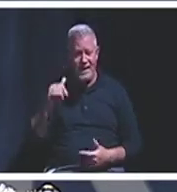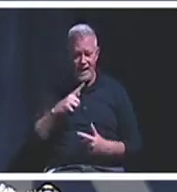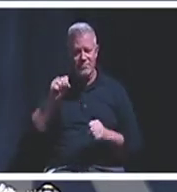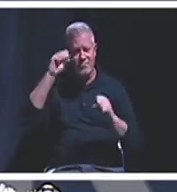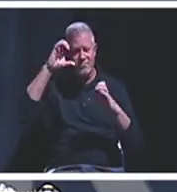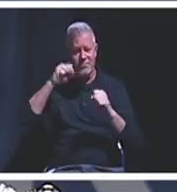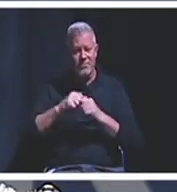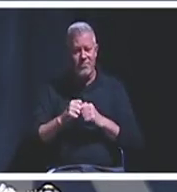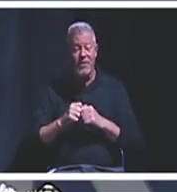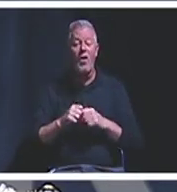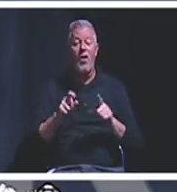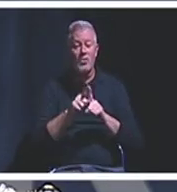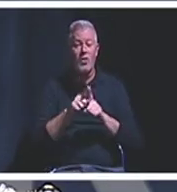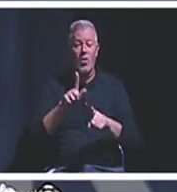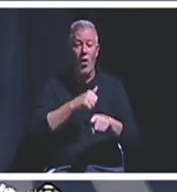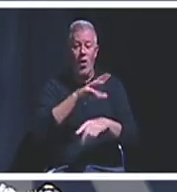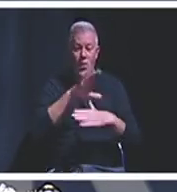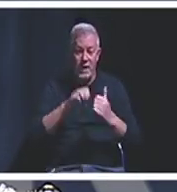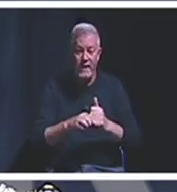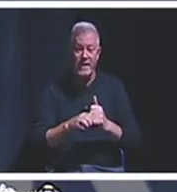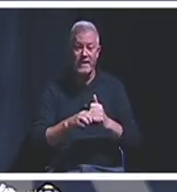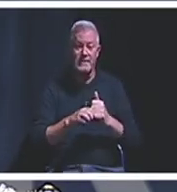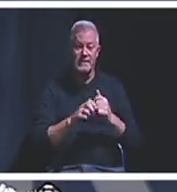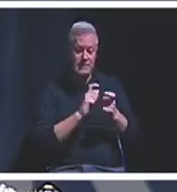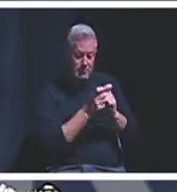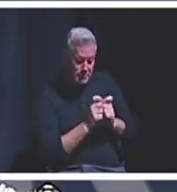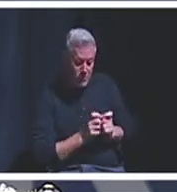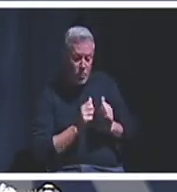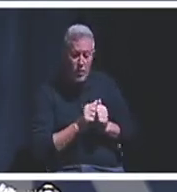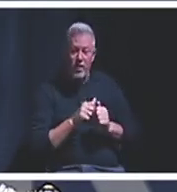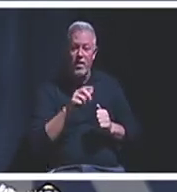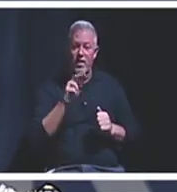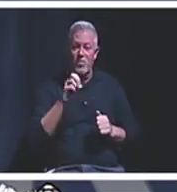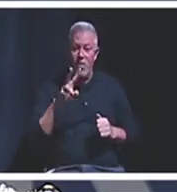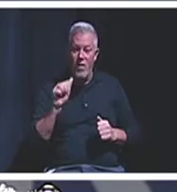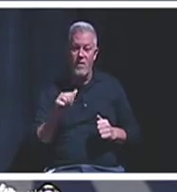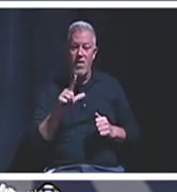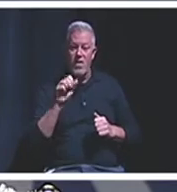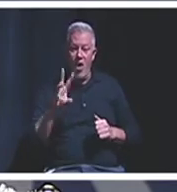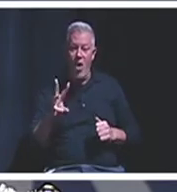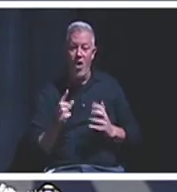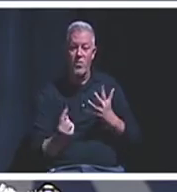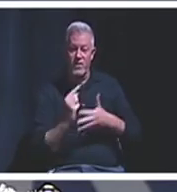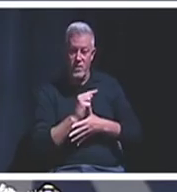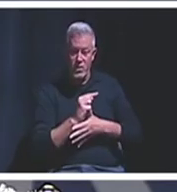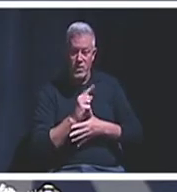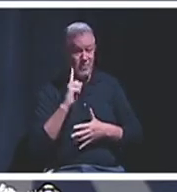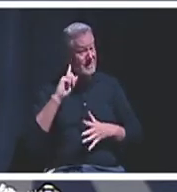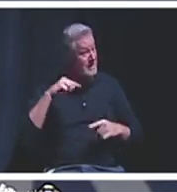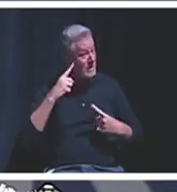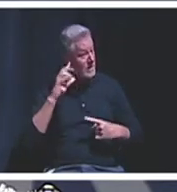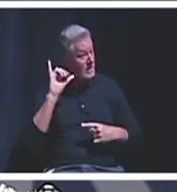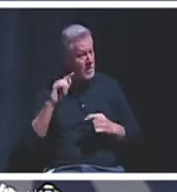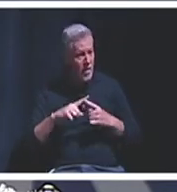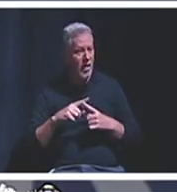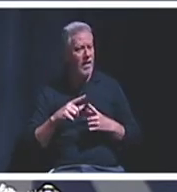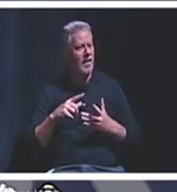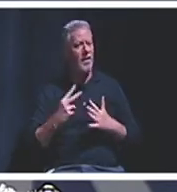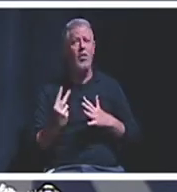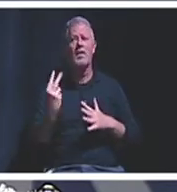Similarly, I won't forget the long weekends I spent editing with my colleagues on the Nova Law Review. As crazy as it sounds, I never thought I'd say this, but in